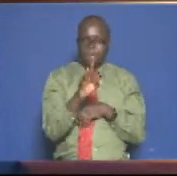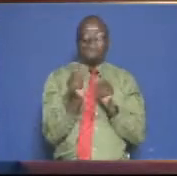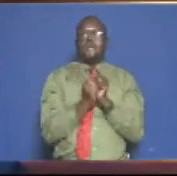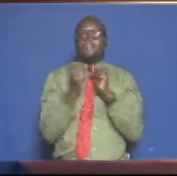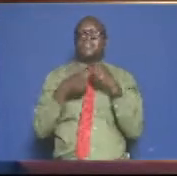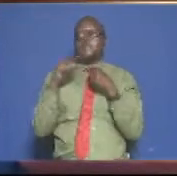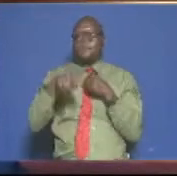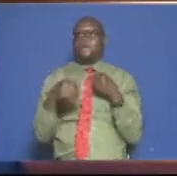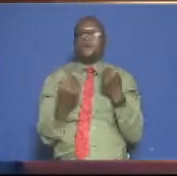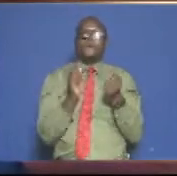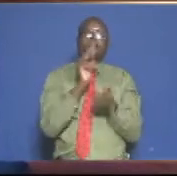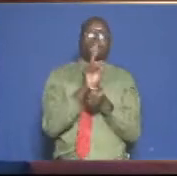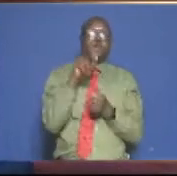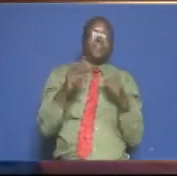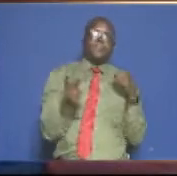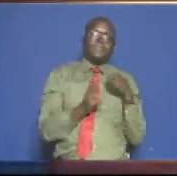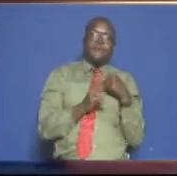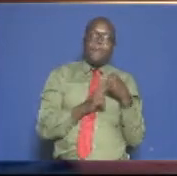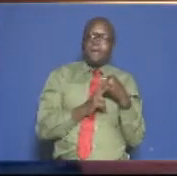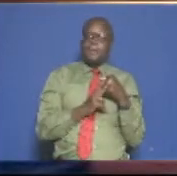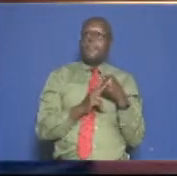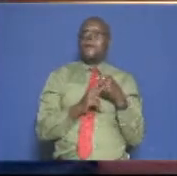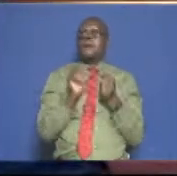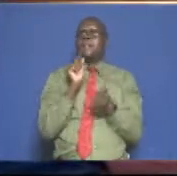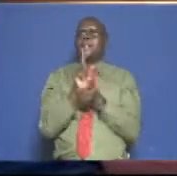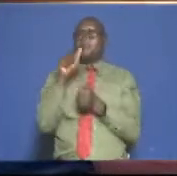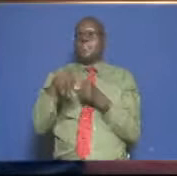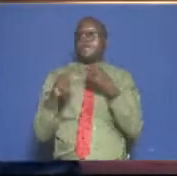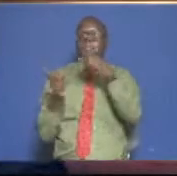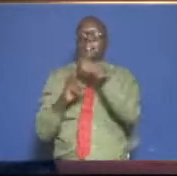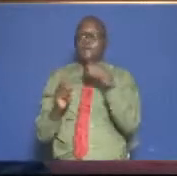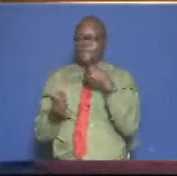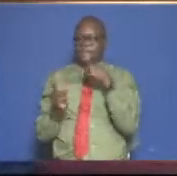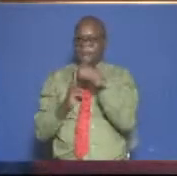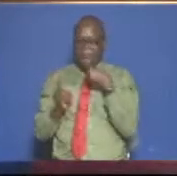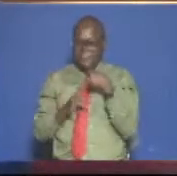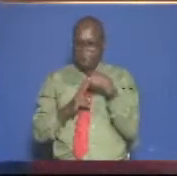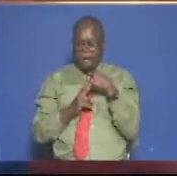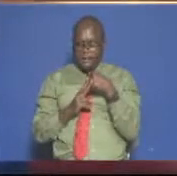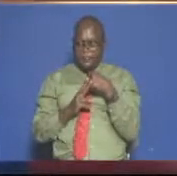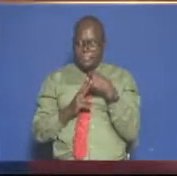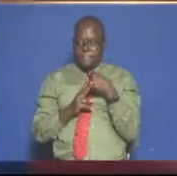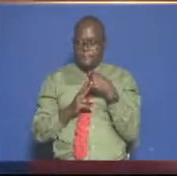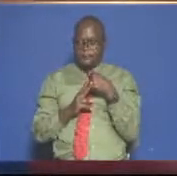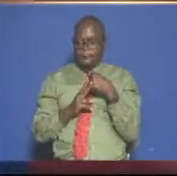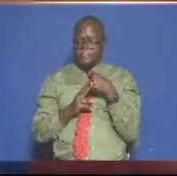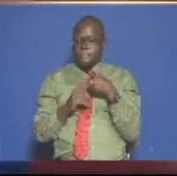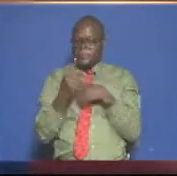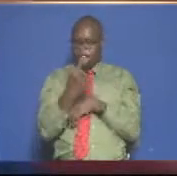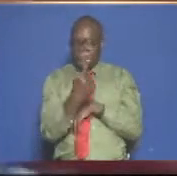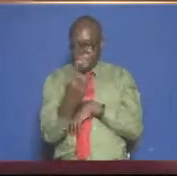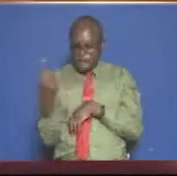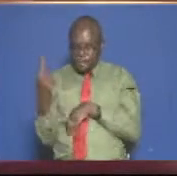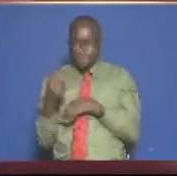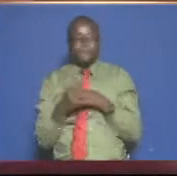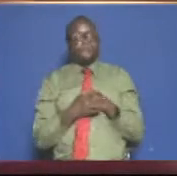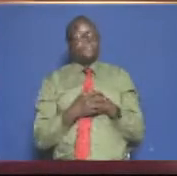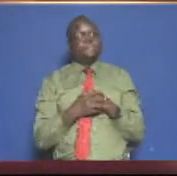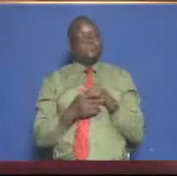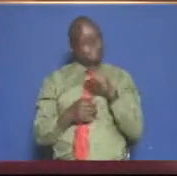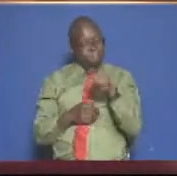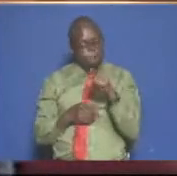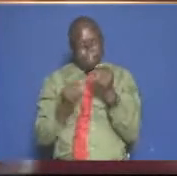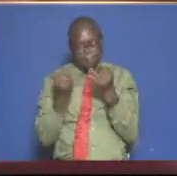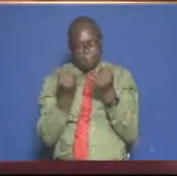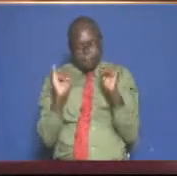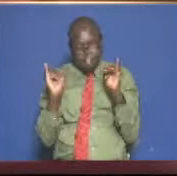16.9, 14.7, and 11.77, respectively, per kilowatt hour. So these